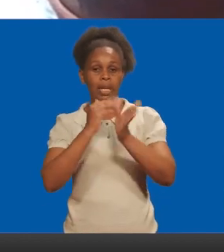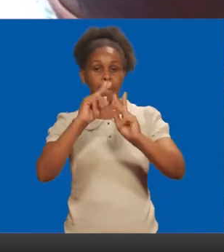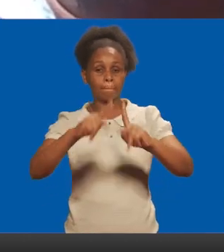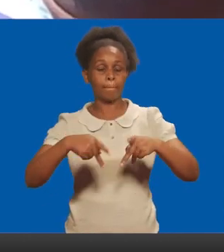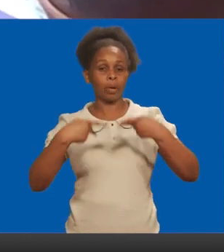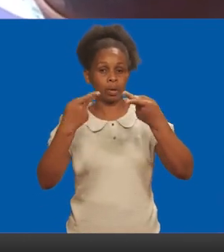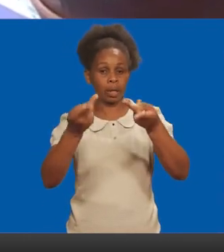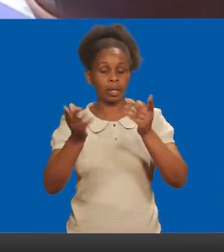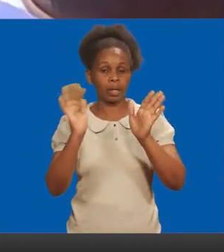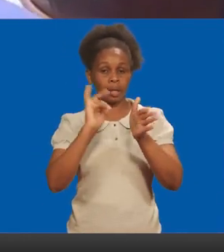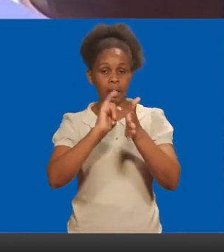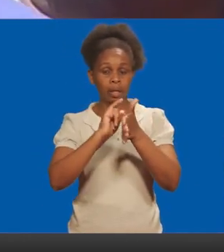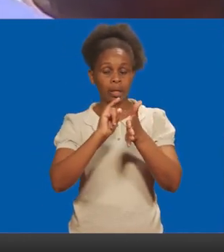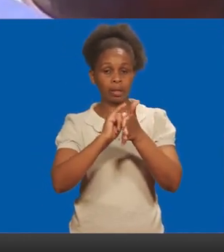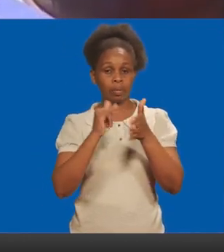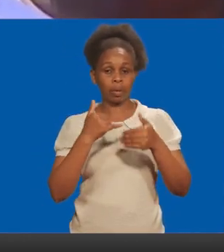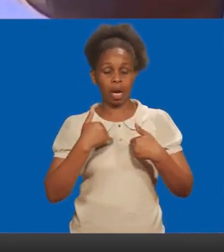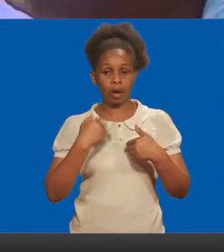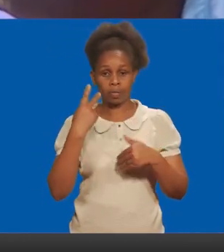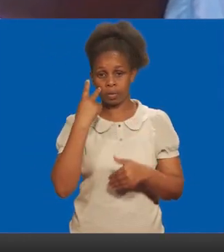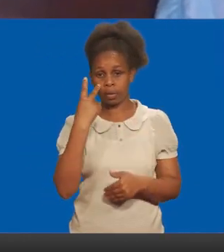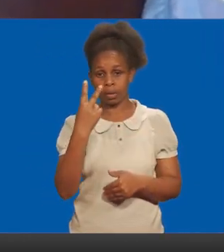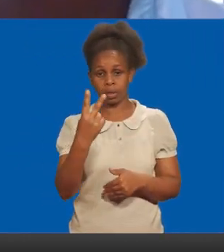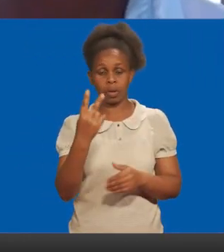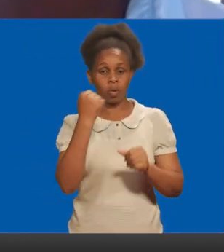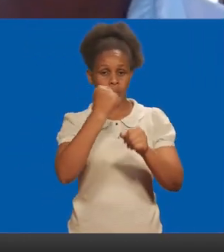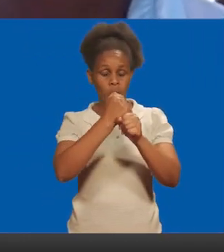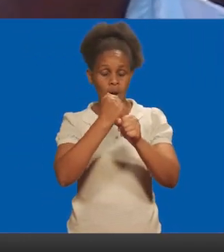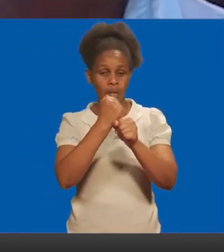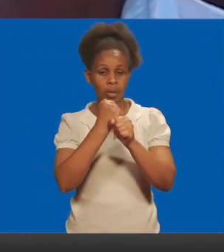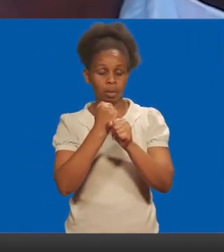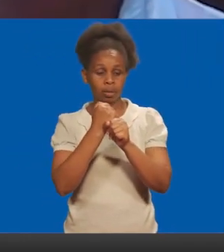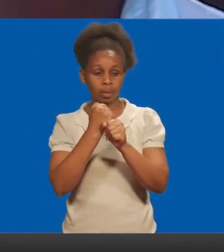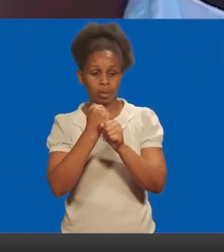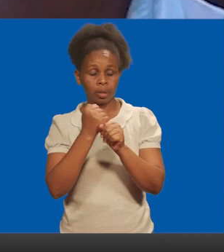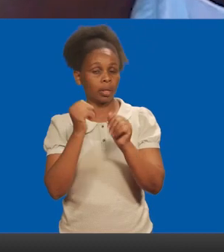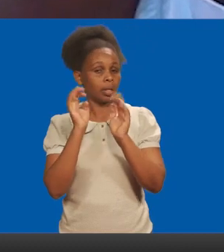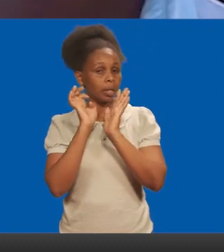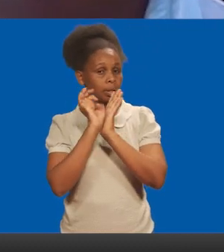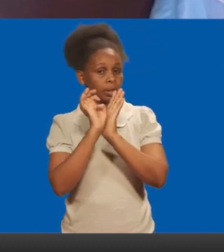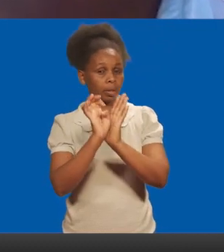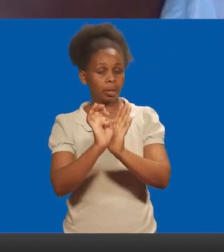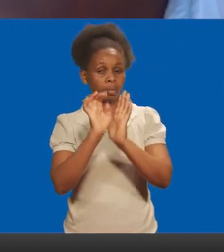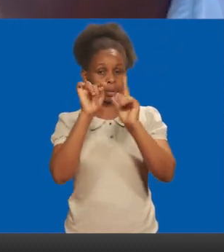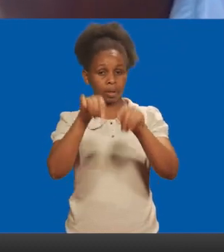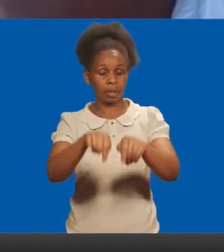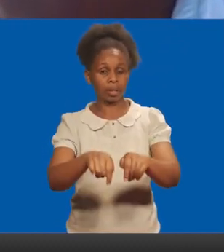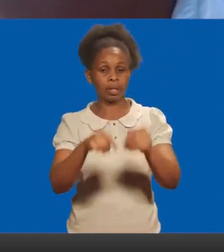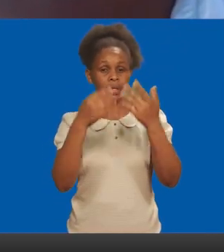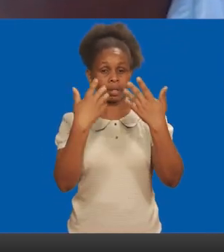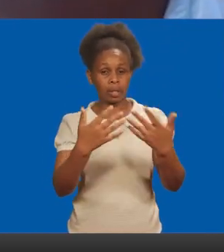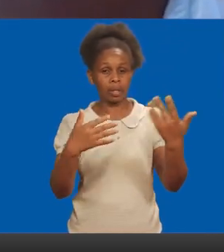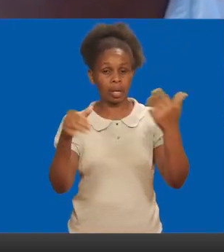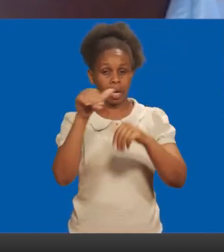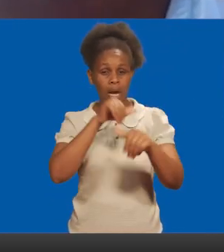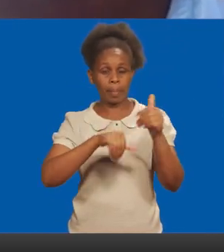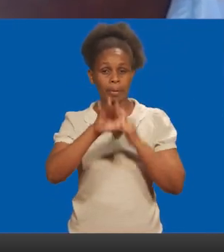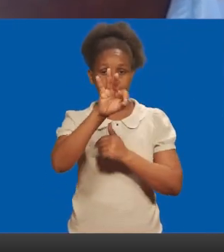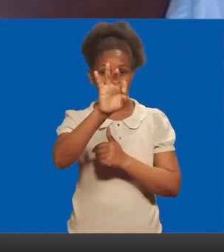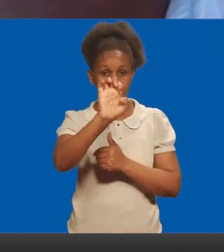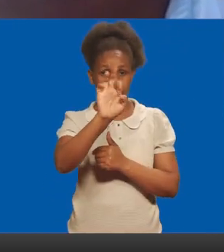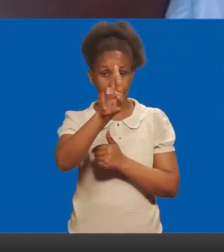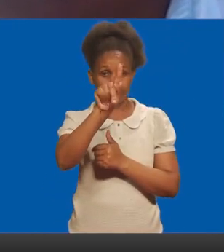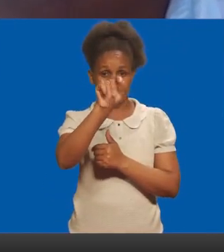there are some programs that uh we have seen are working like